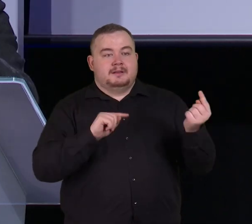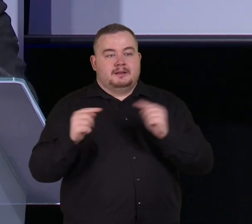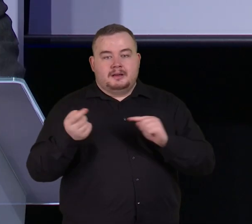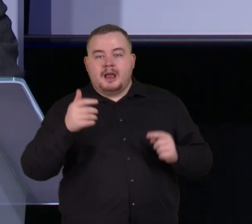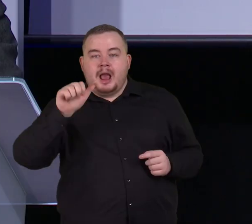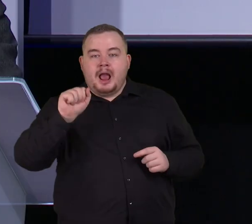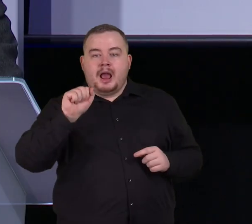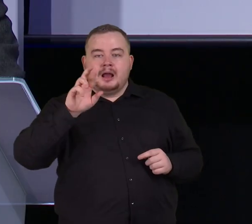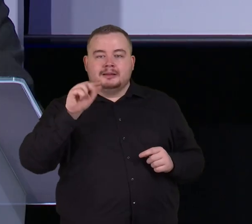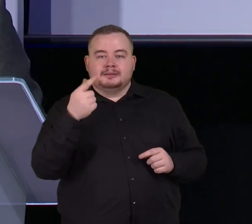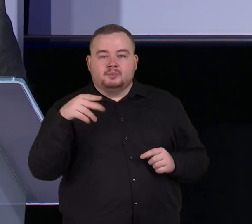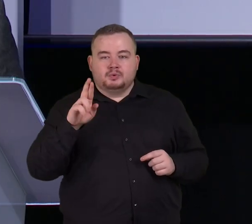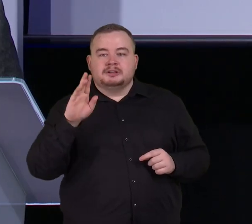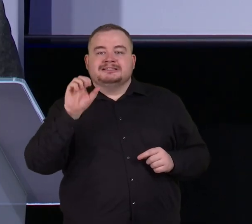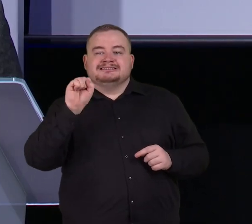Thomas Kiewit,